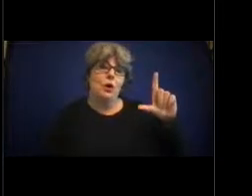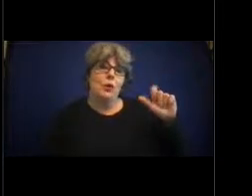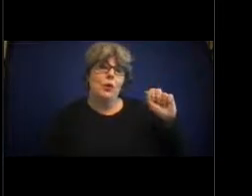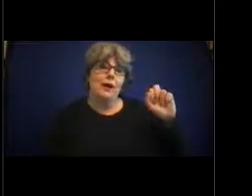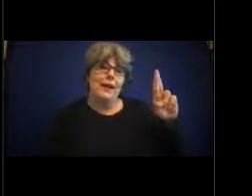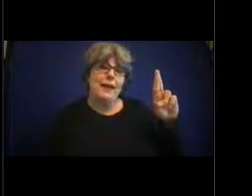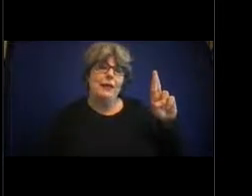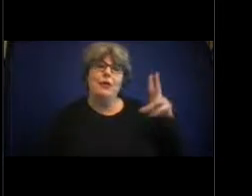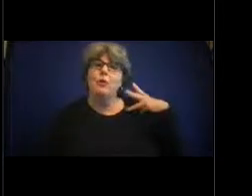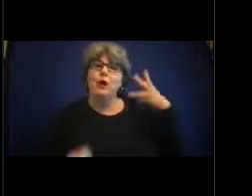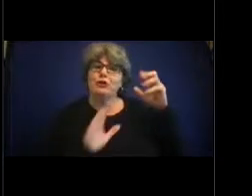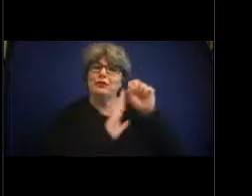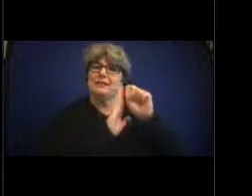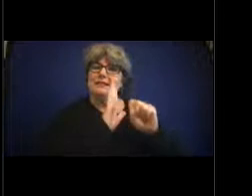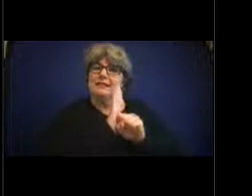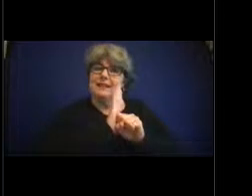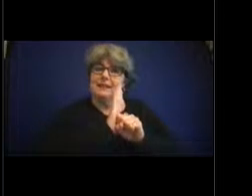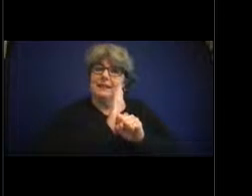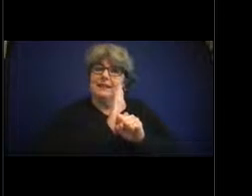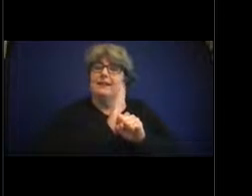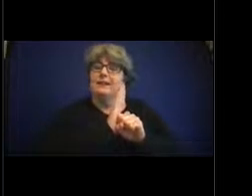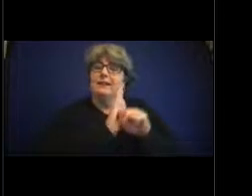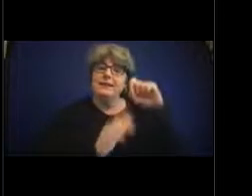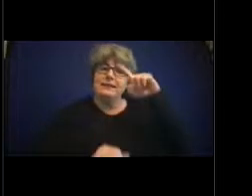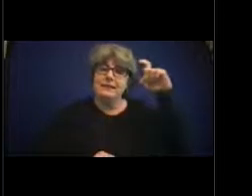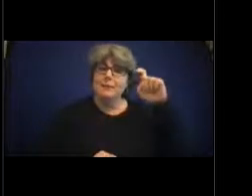Washington during the summer of 2021.